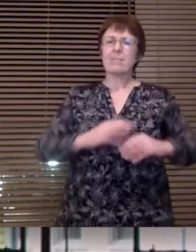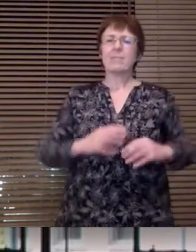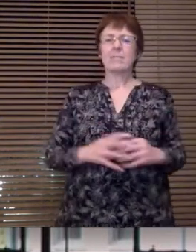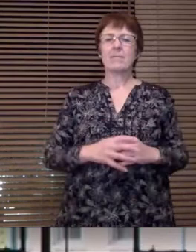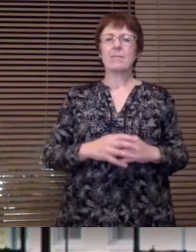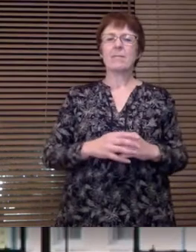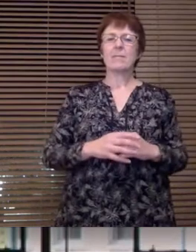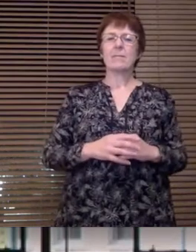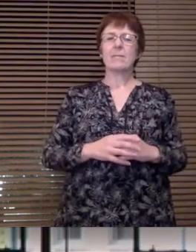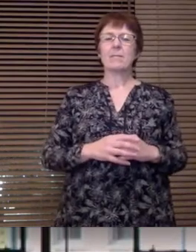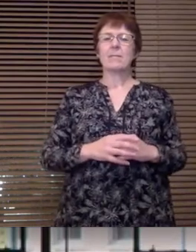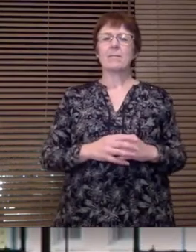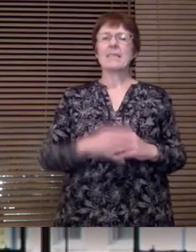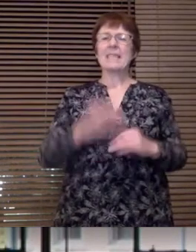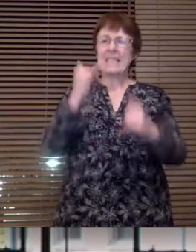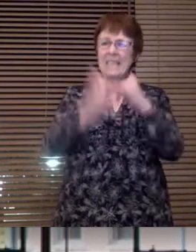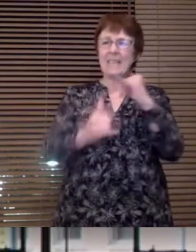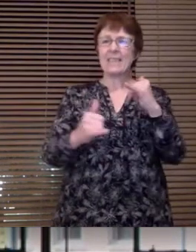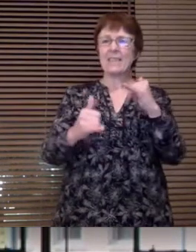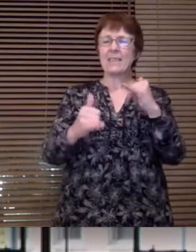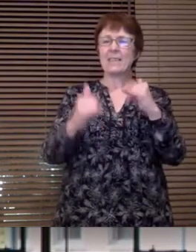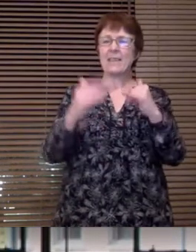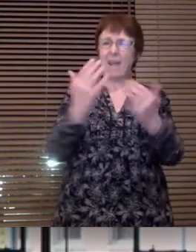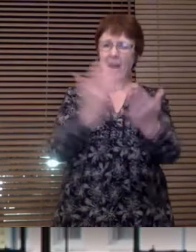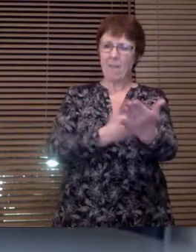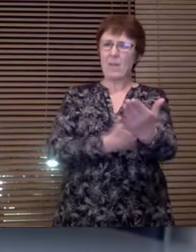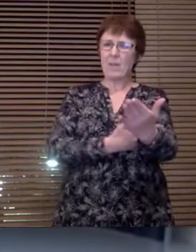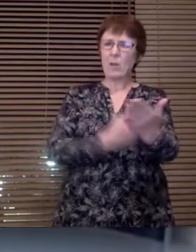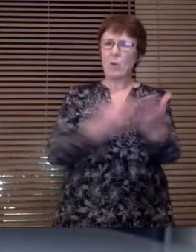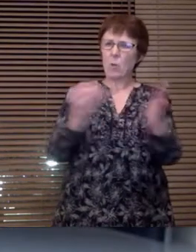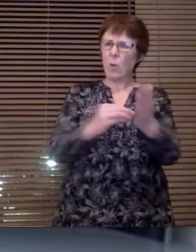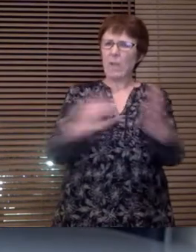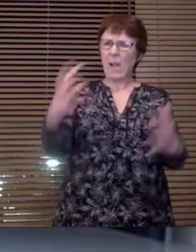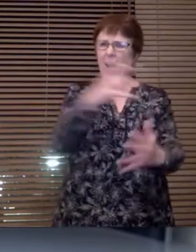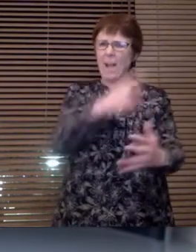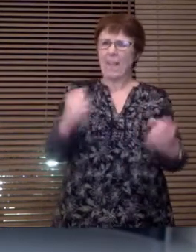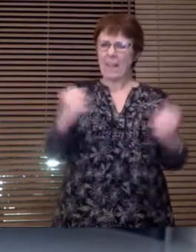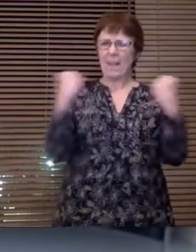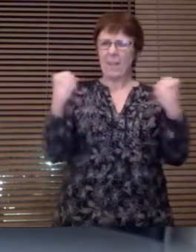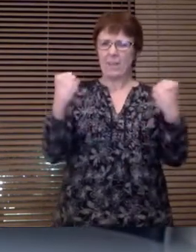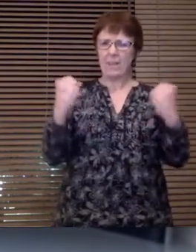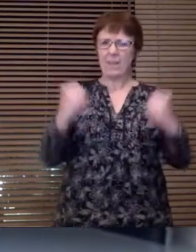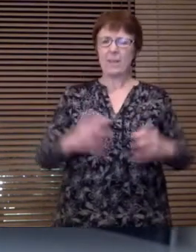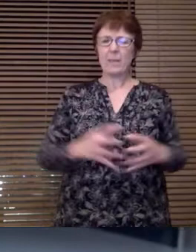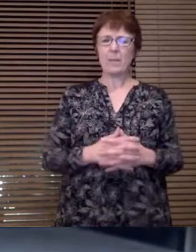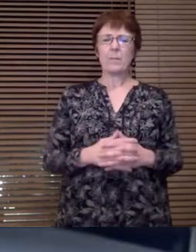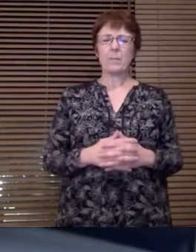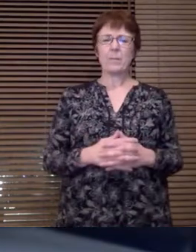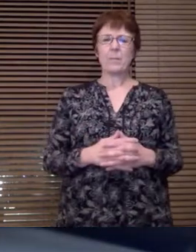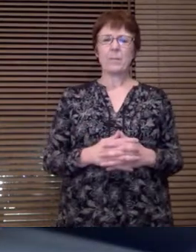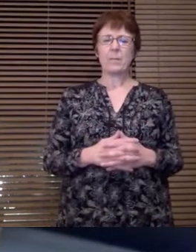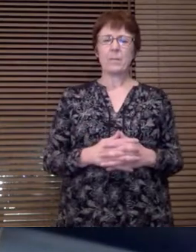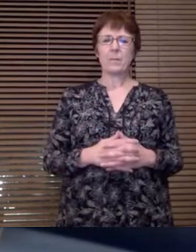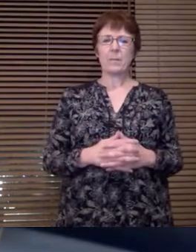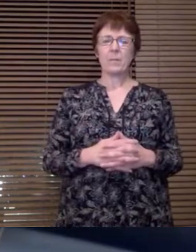go 45 seconds. Last exercise, guys. Big final push. 3, 2, 1, and